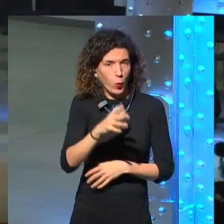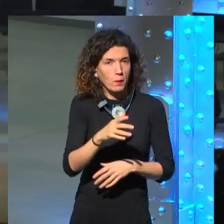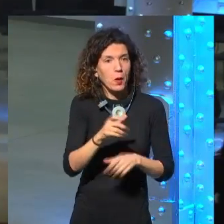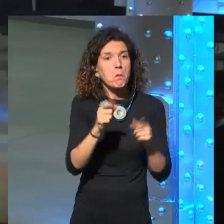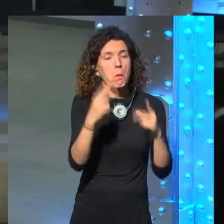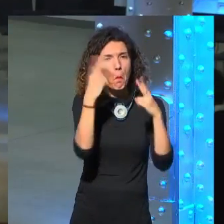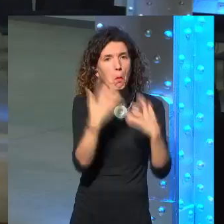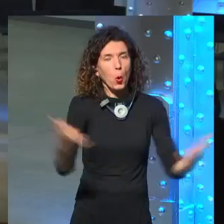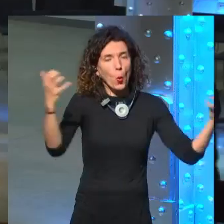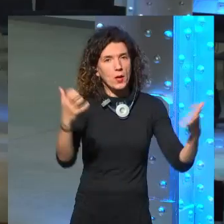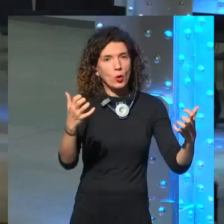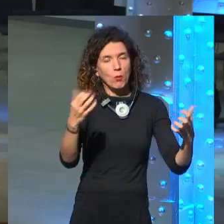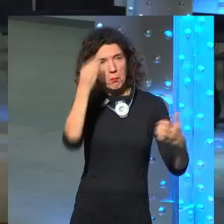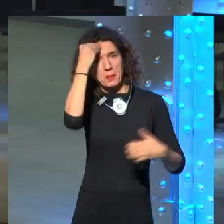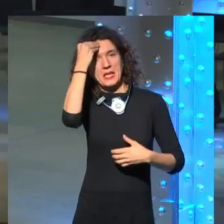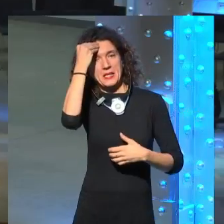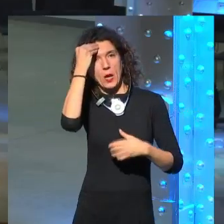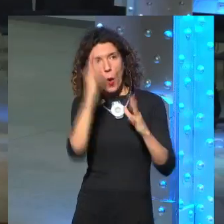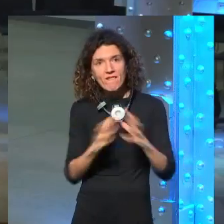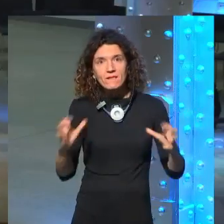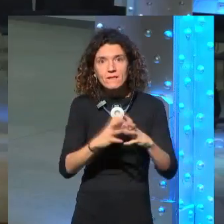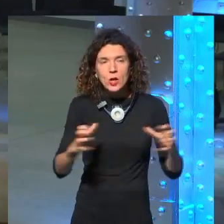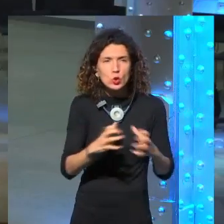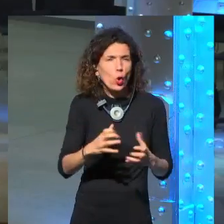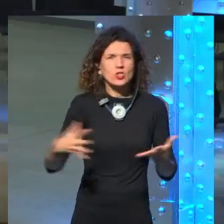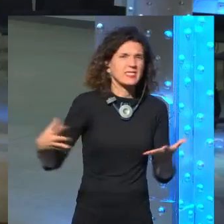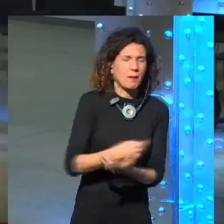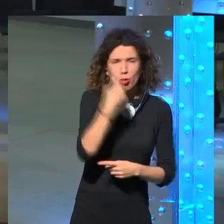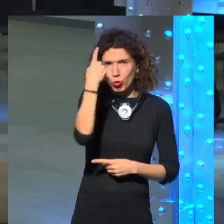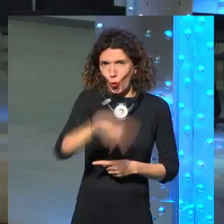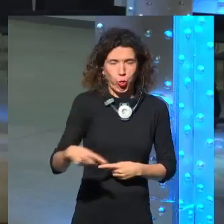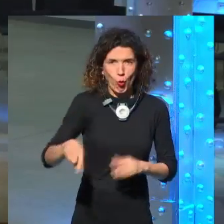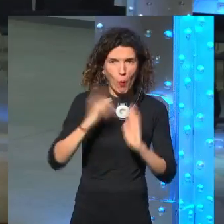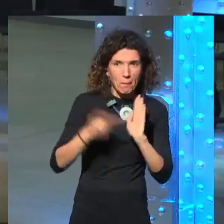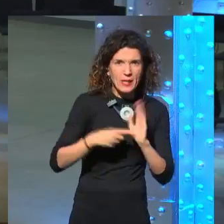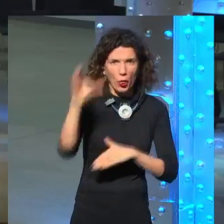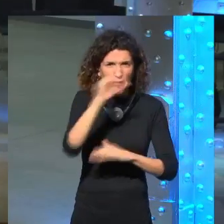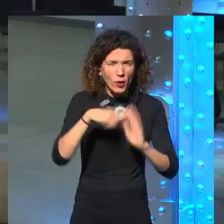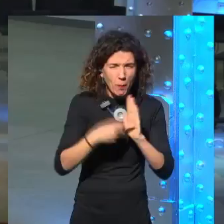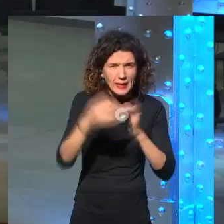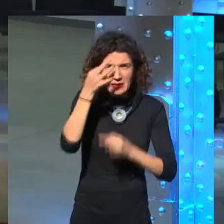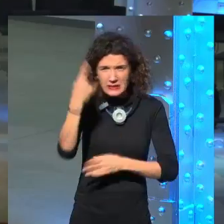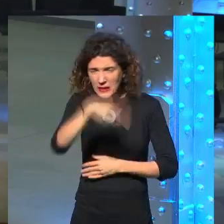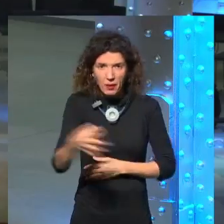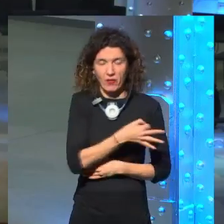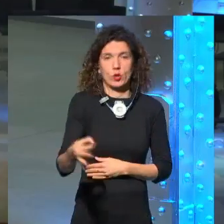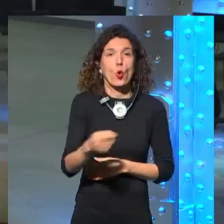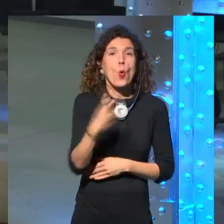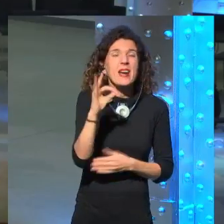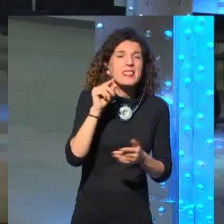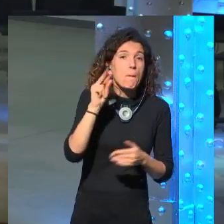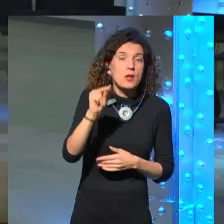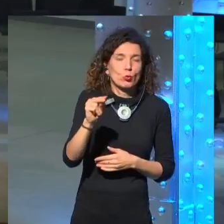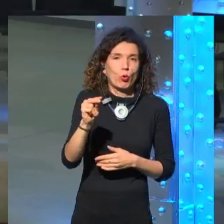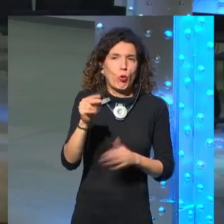expectation that I must know the whole of science, and here I am to explain it to you all. Certainly when I took over this